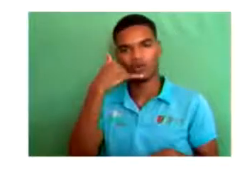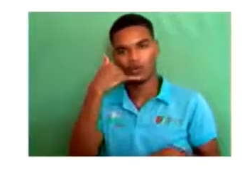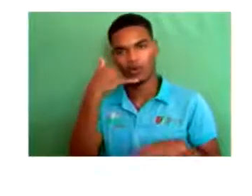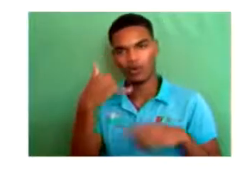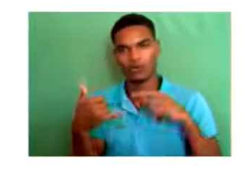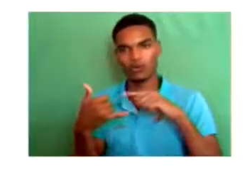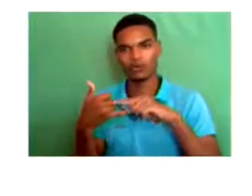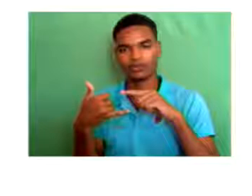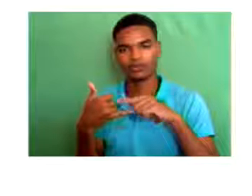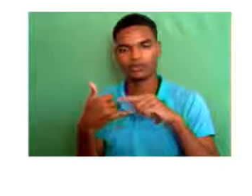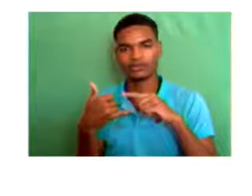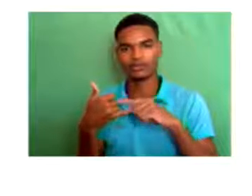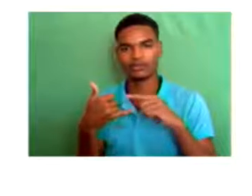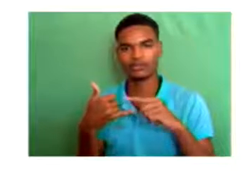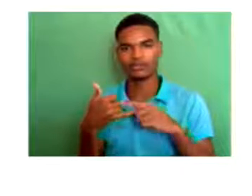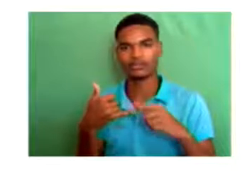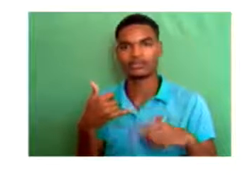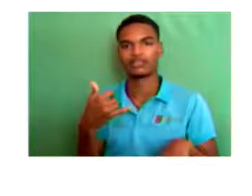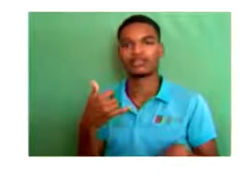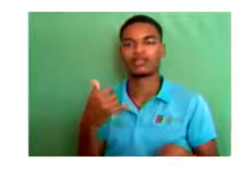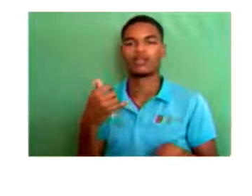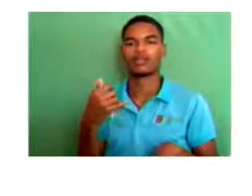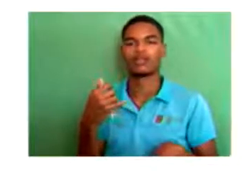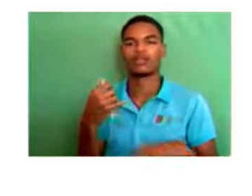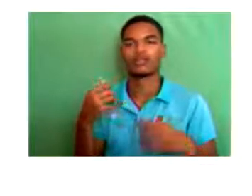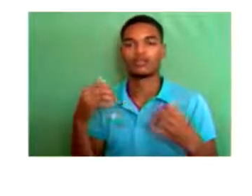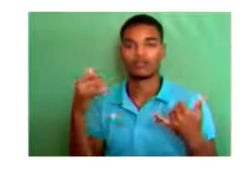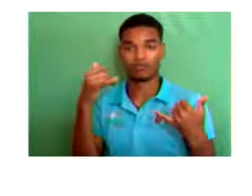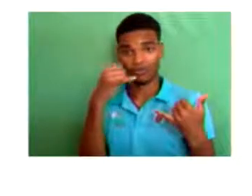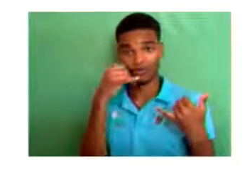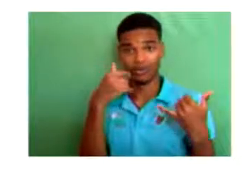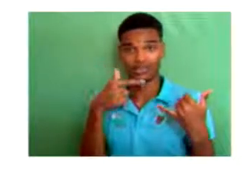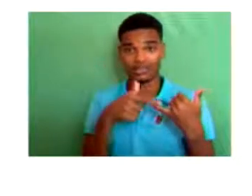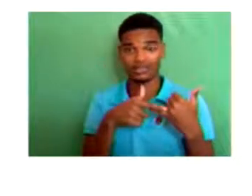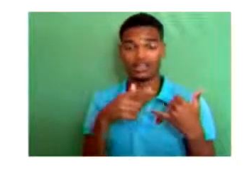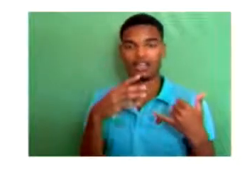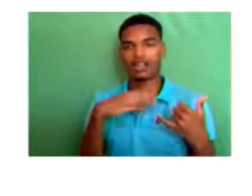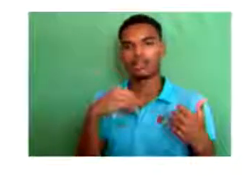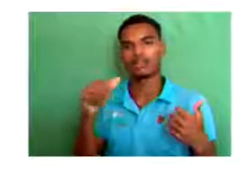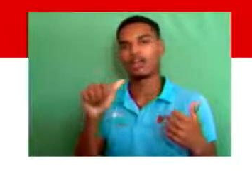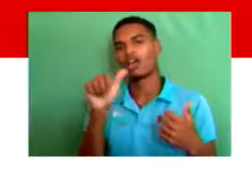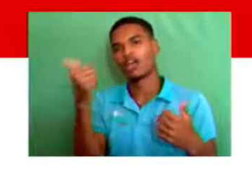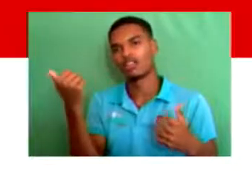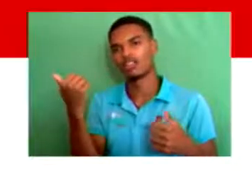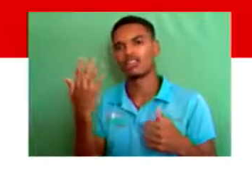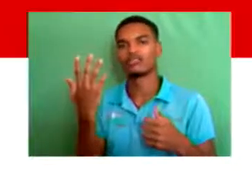sounds a lot like XTV right there. Between a mobile app and an urgent messaging system.